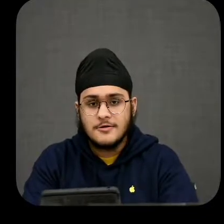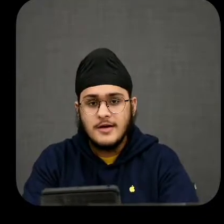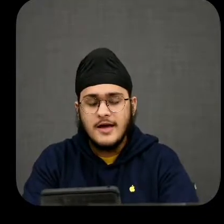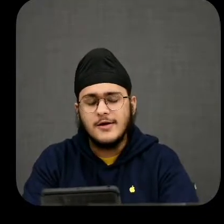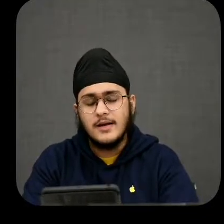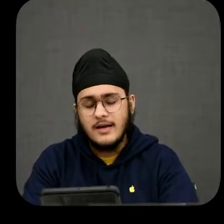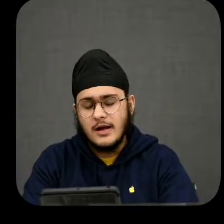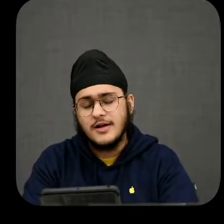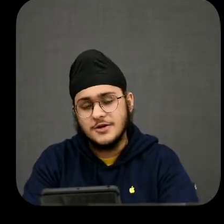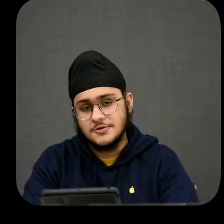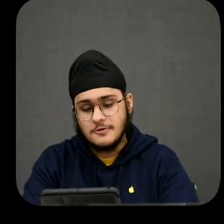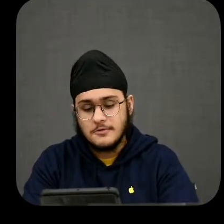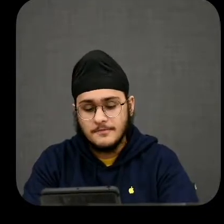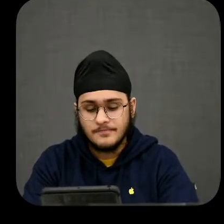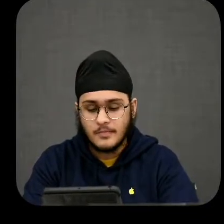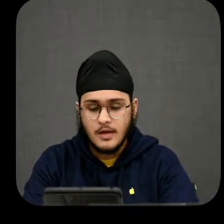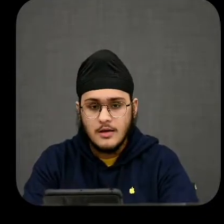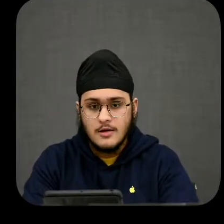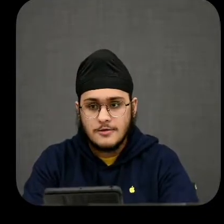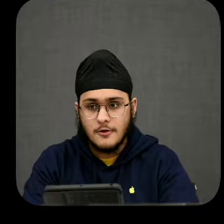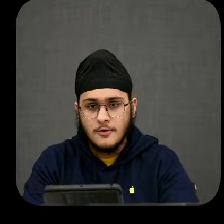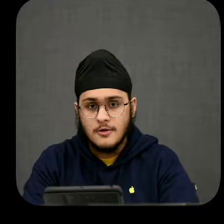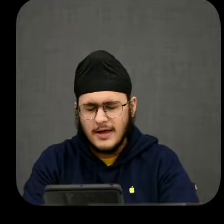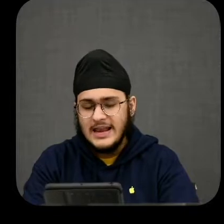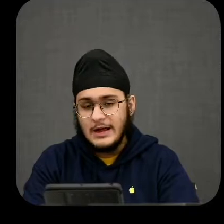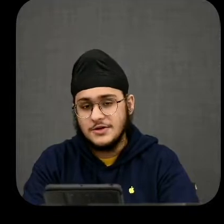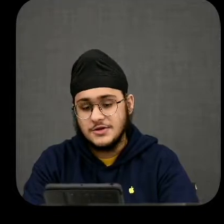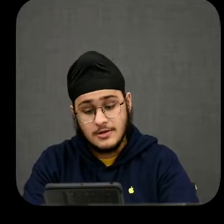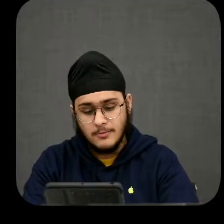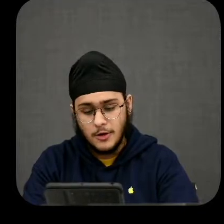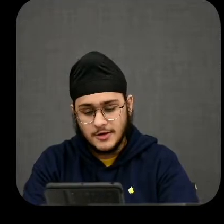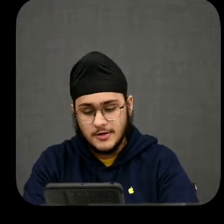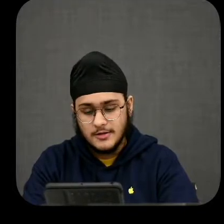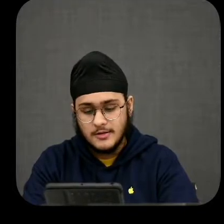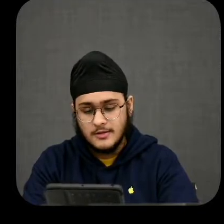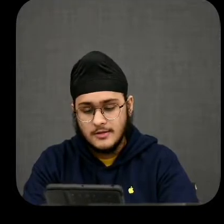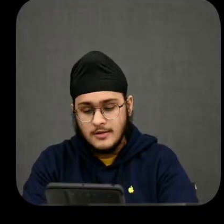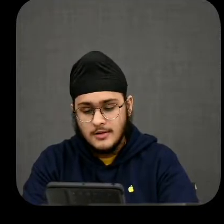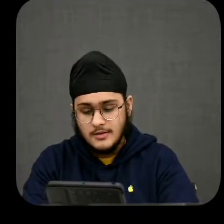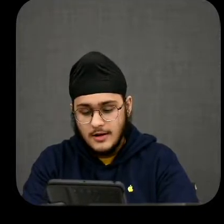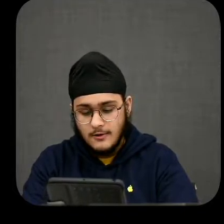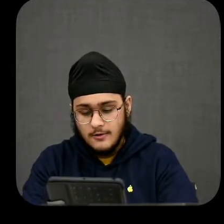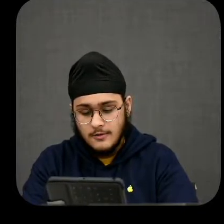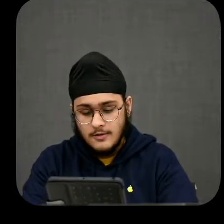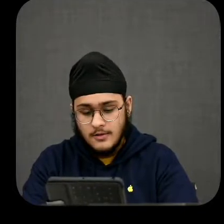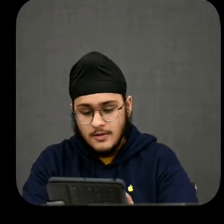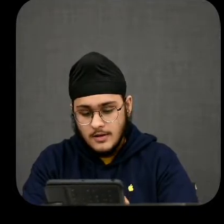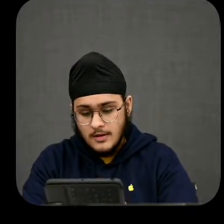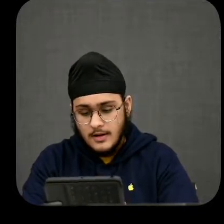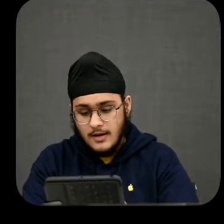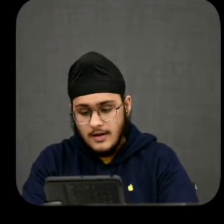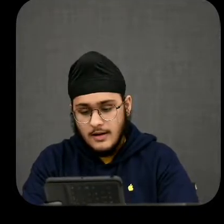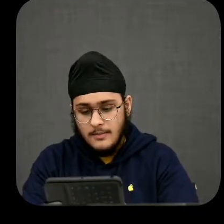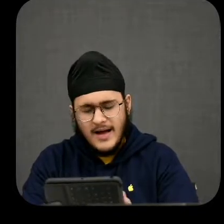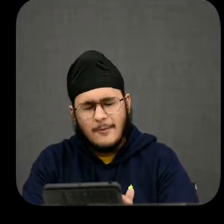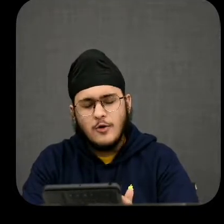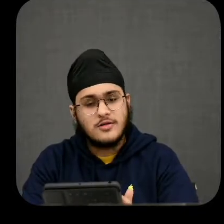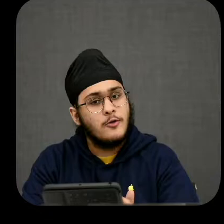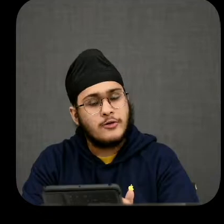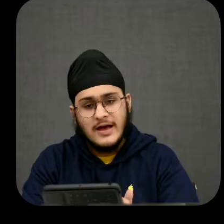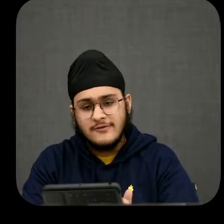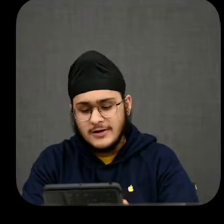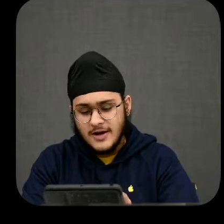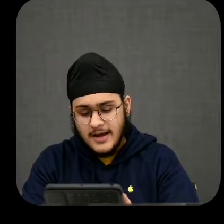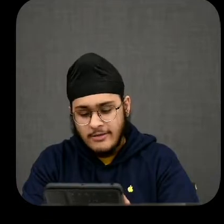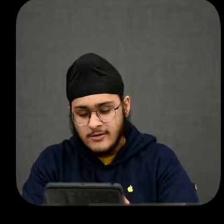face hearing issues. So sign language is important. Now, my app works with